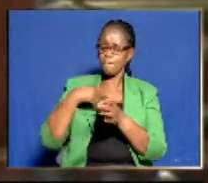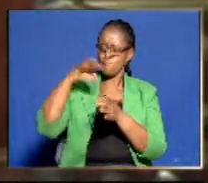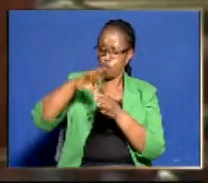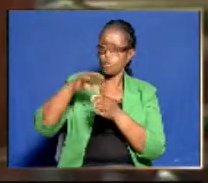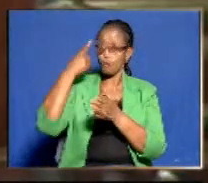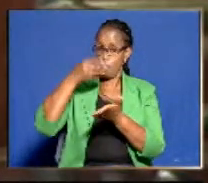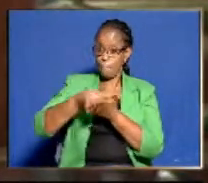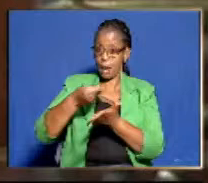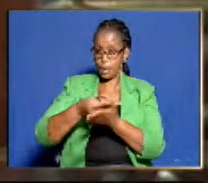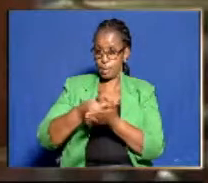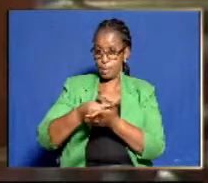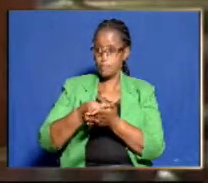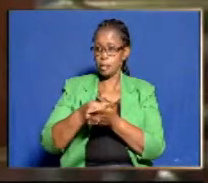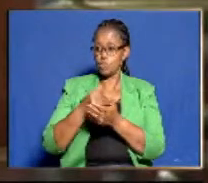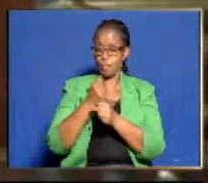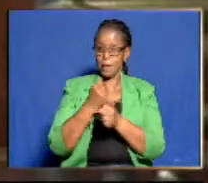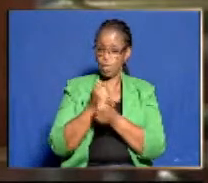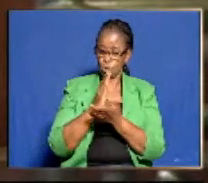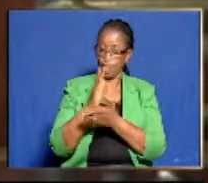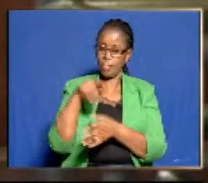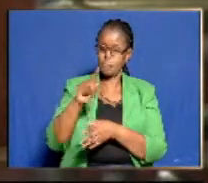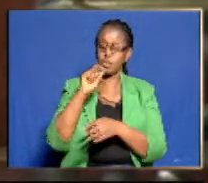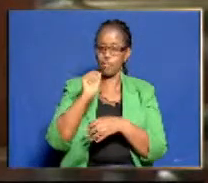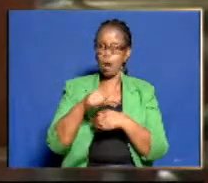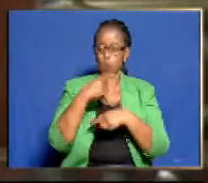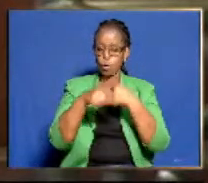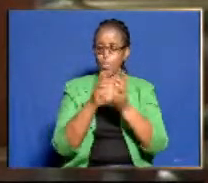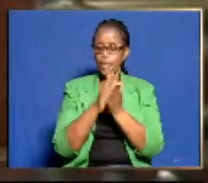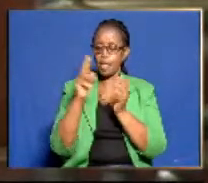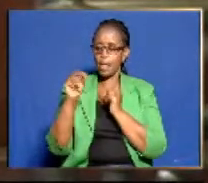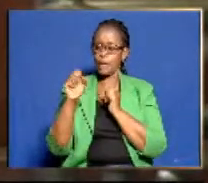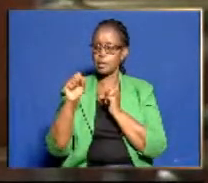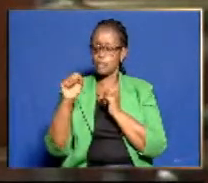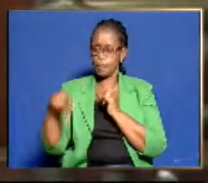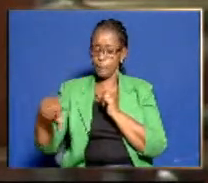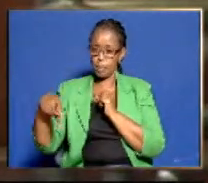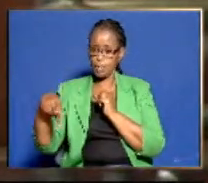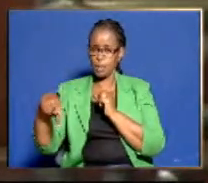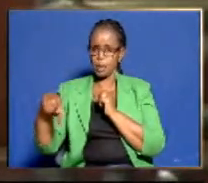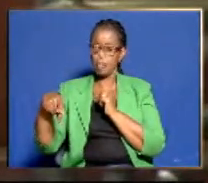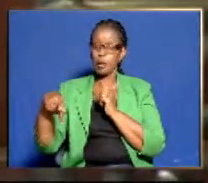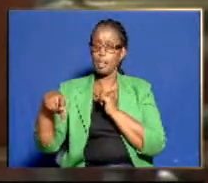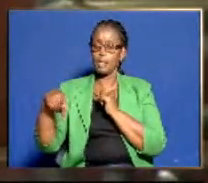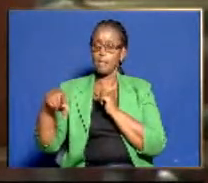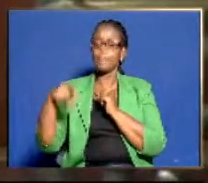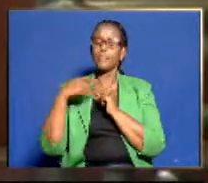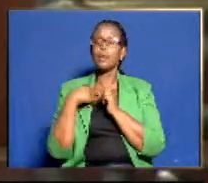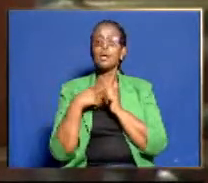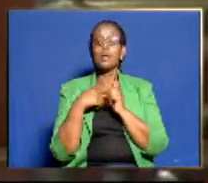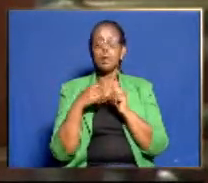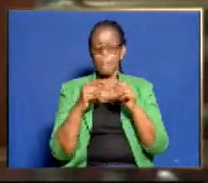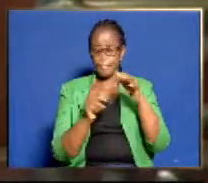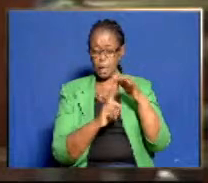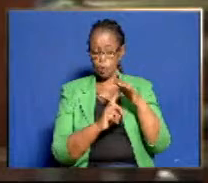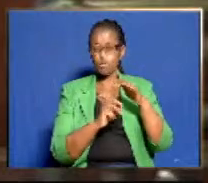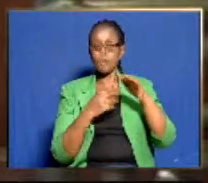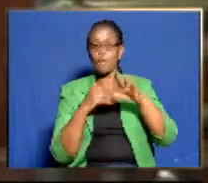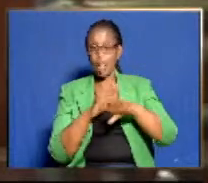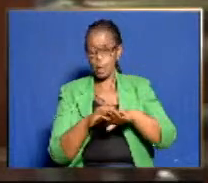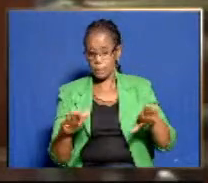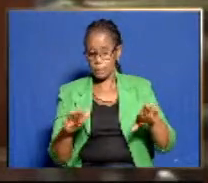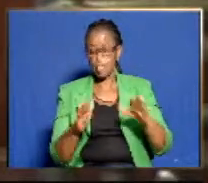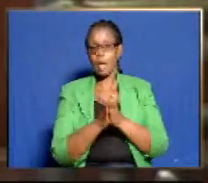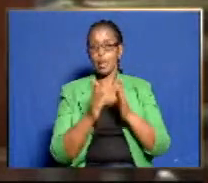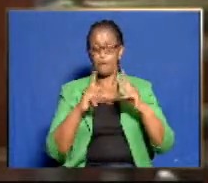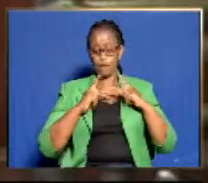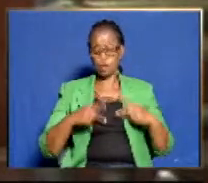Spatial Program, that is NSSP, and the County Spatial Support Program. The Ministry of Lands and Physical Planning needs